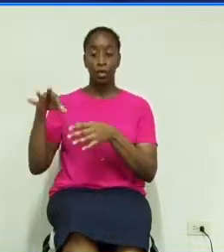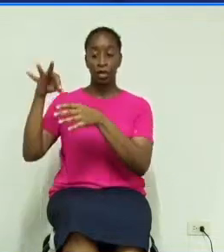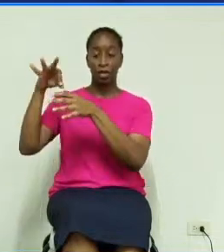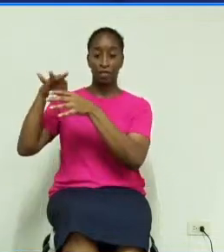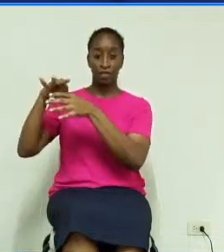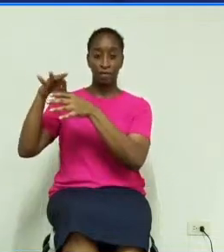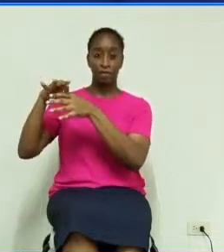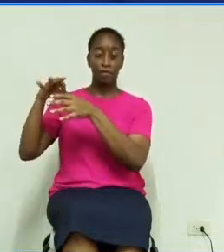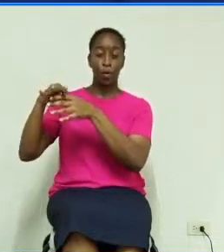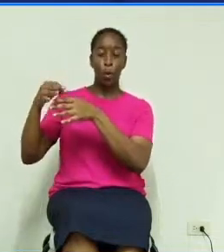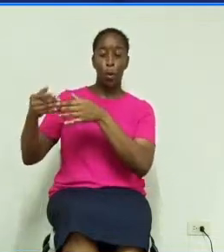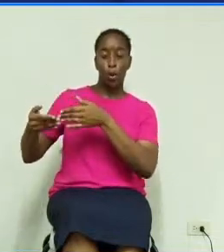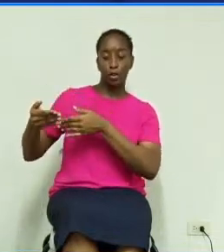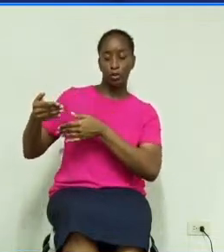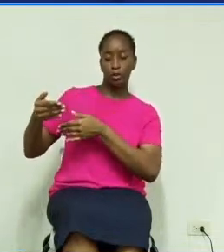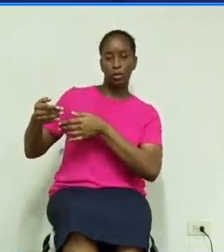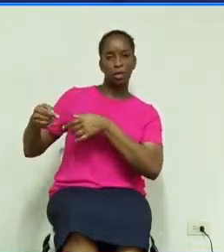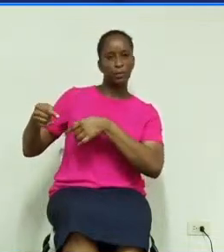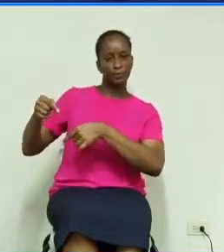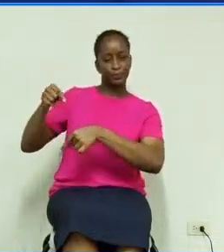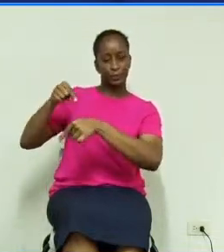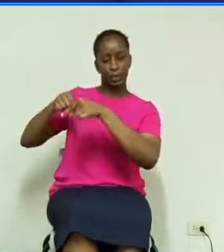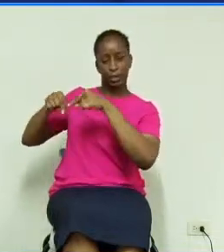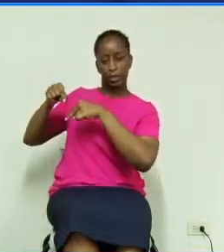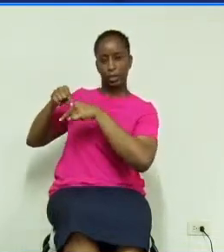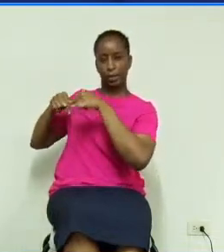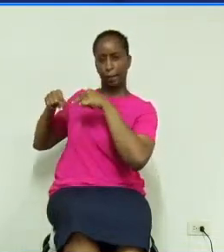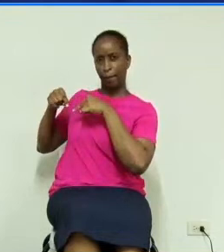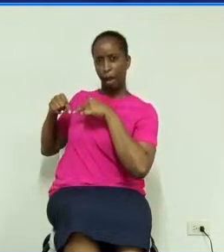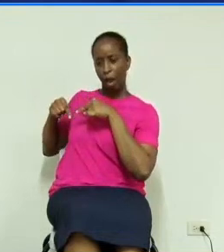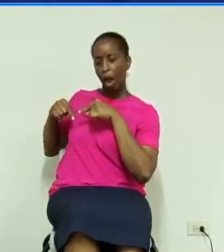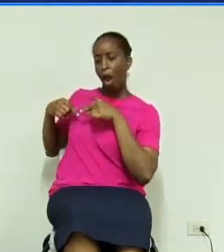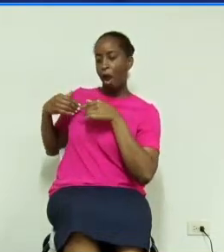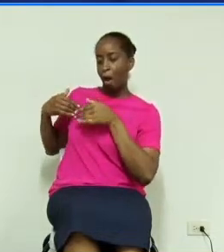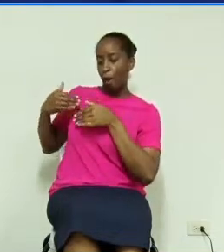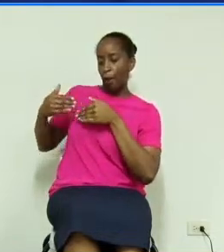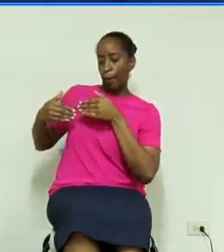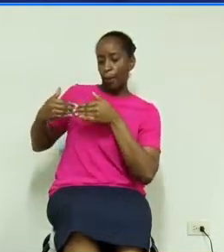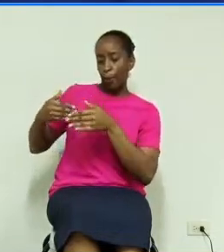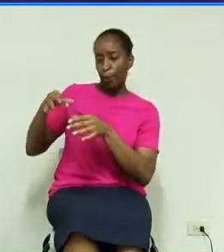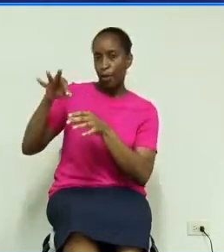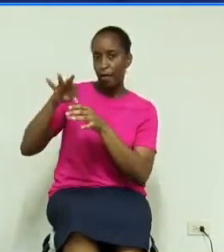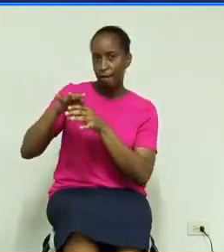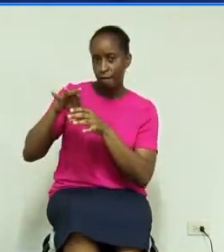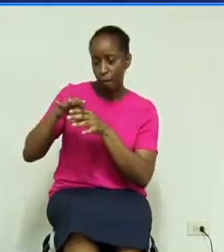Senate, depending on how we choose to constitute it, it might be a little easier